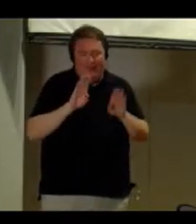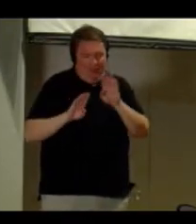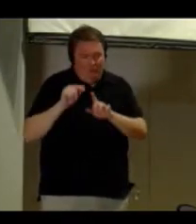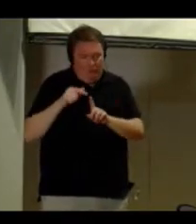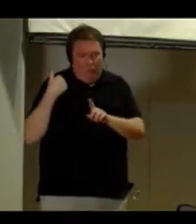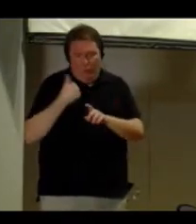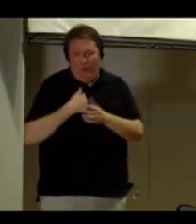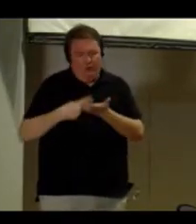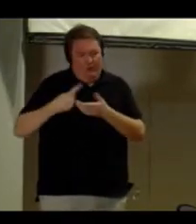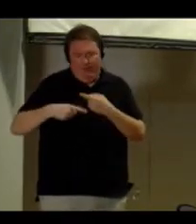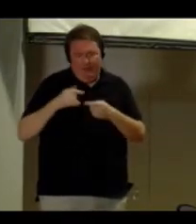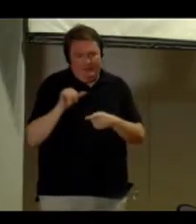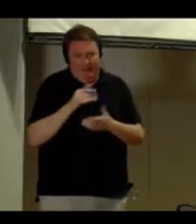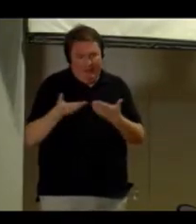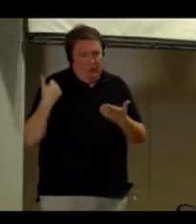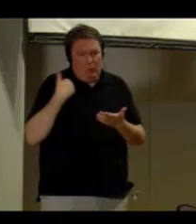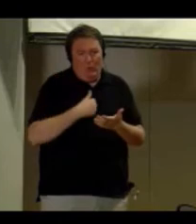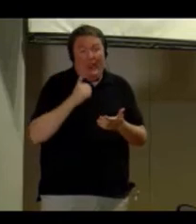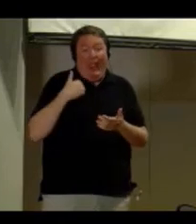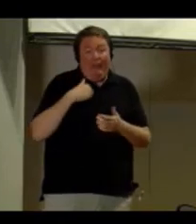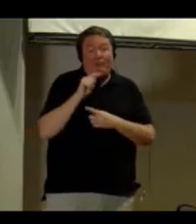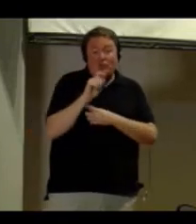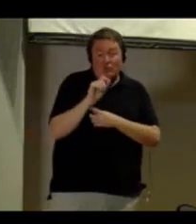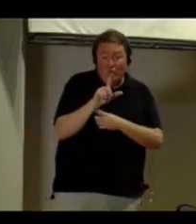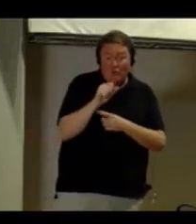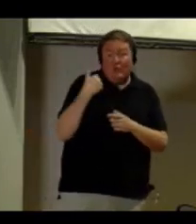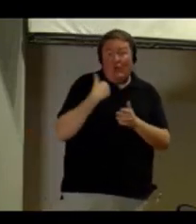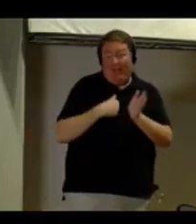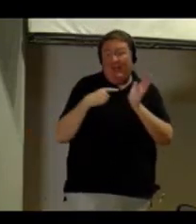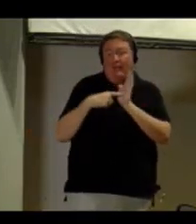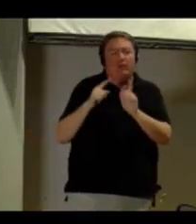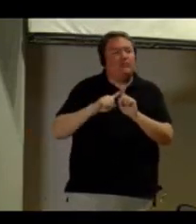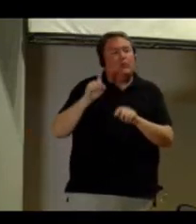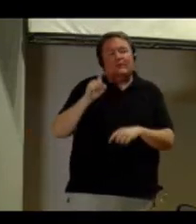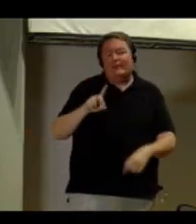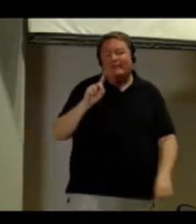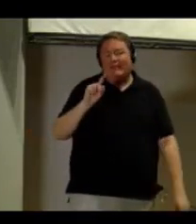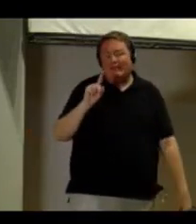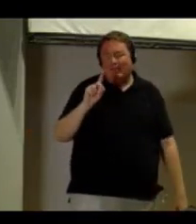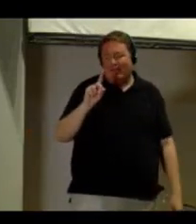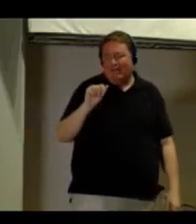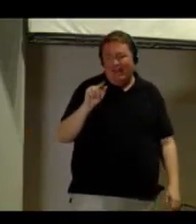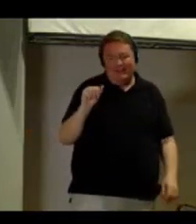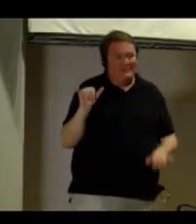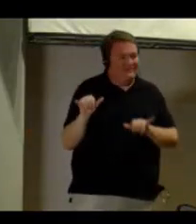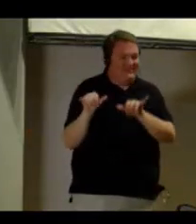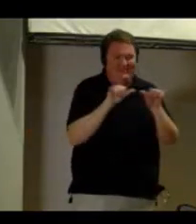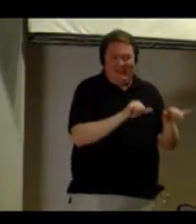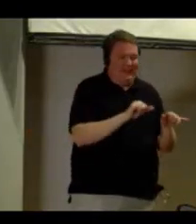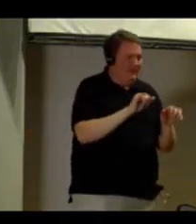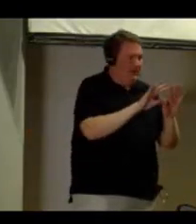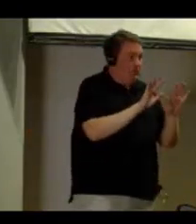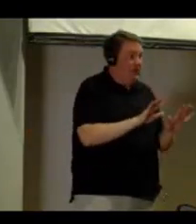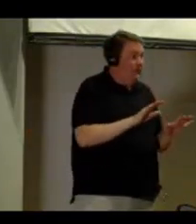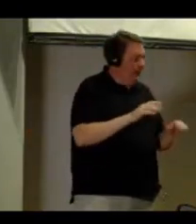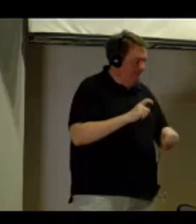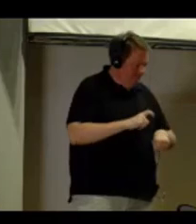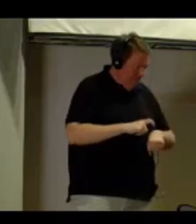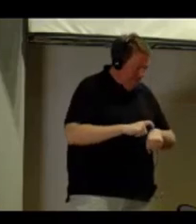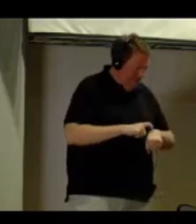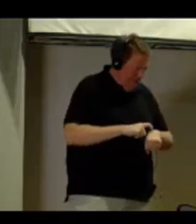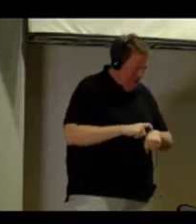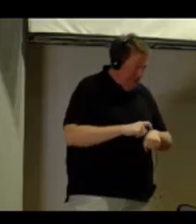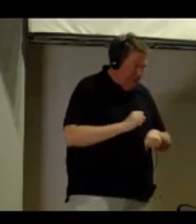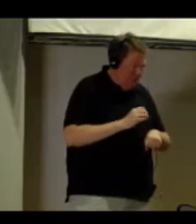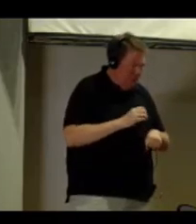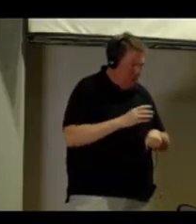and the models, but we need the data. Mm-hmm. And we need that long-term data, just like that example. So I'm conscious of time, and I want to make